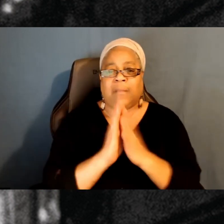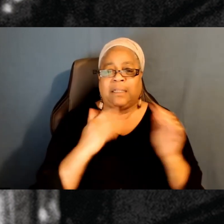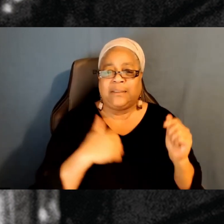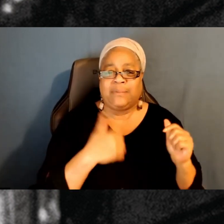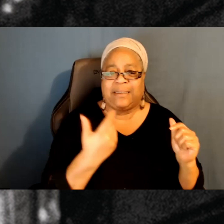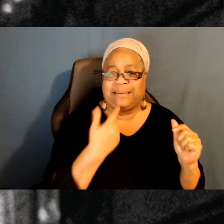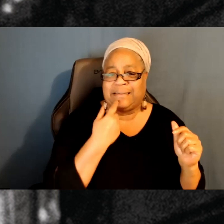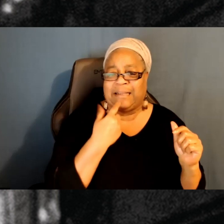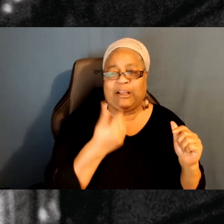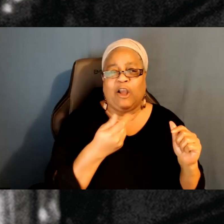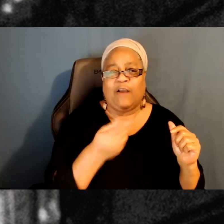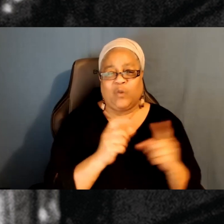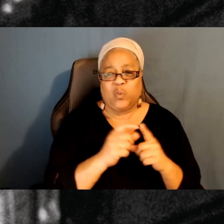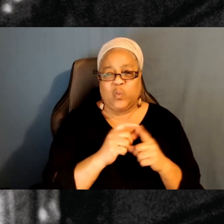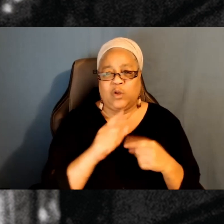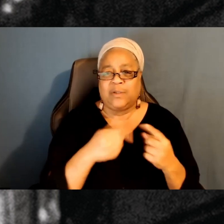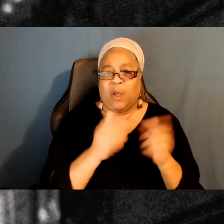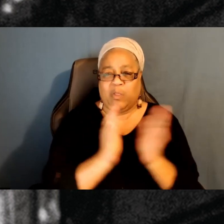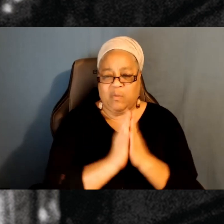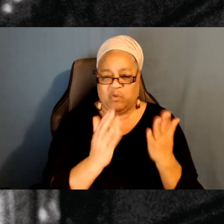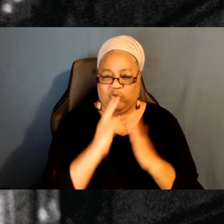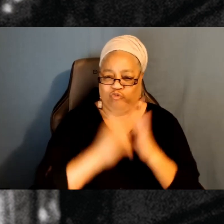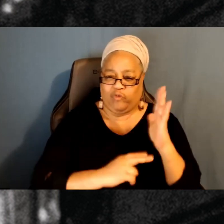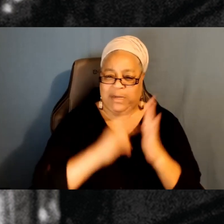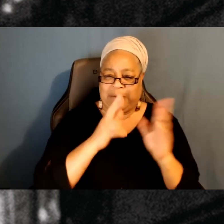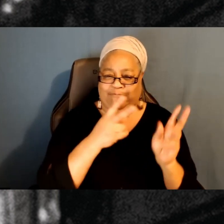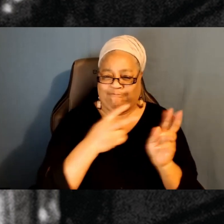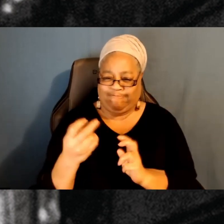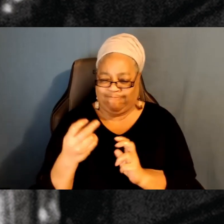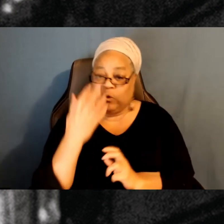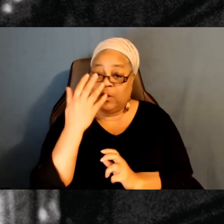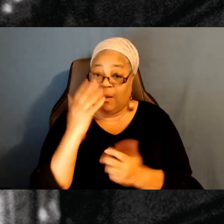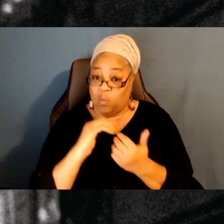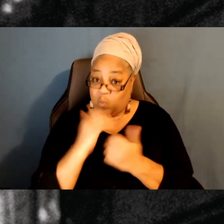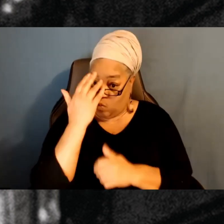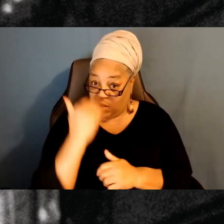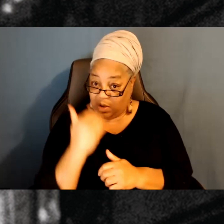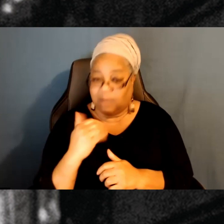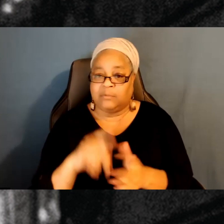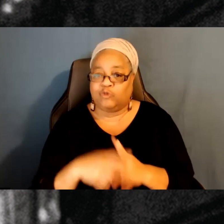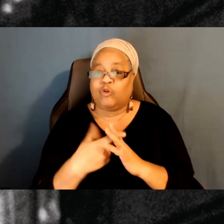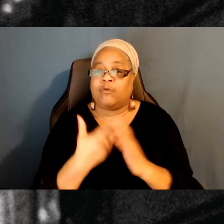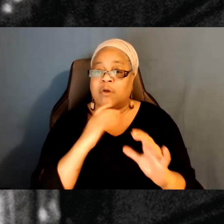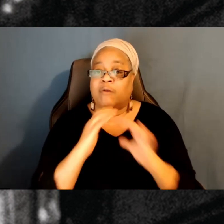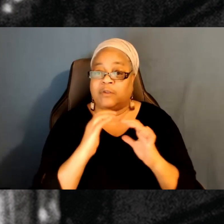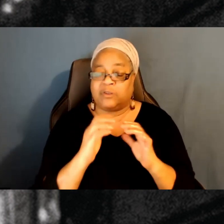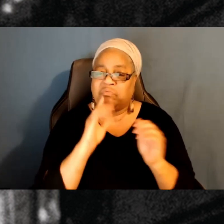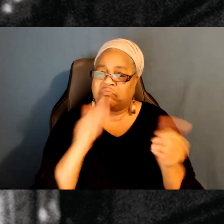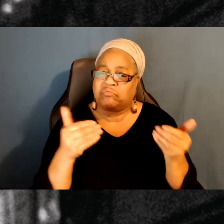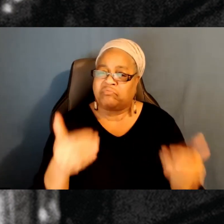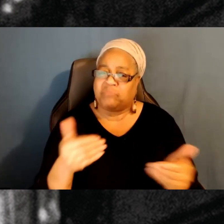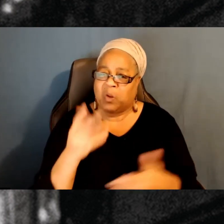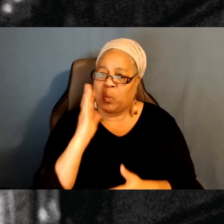short excerpt from it in order to begin the conversation. And so I'm going to do that. I'm going to just start